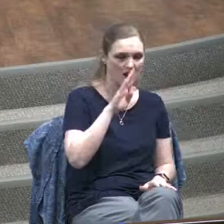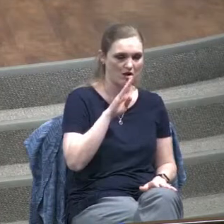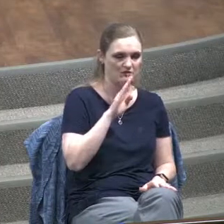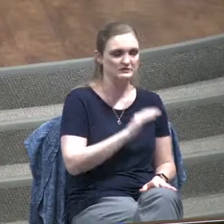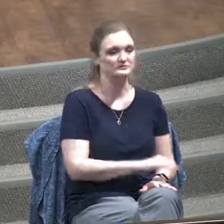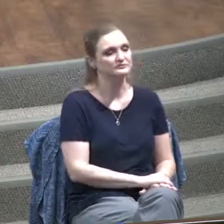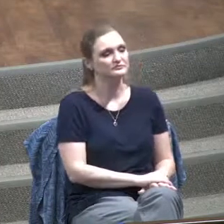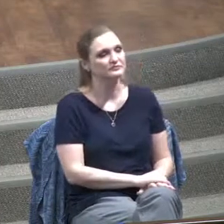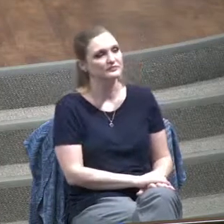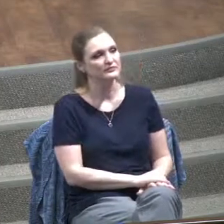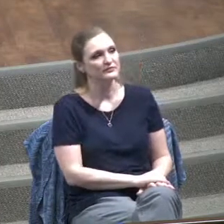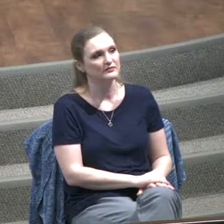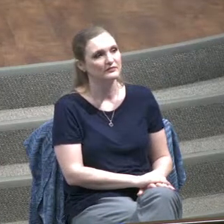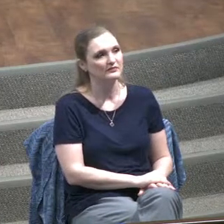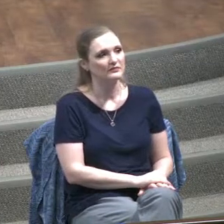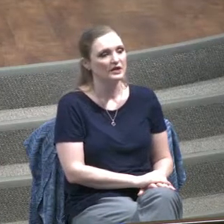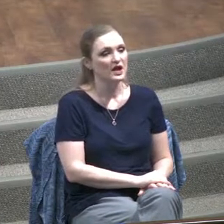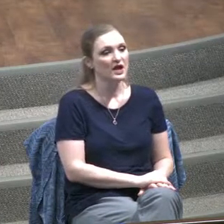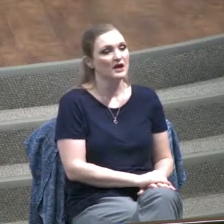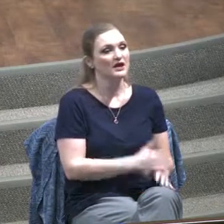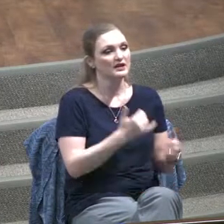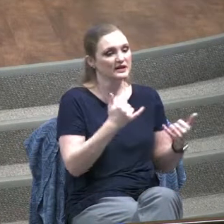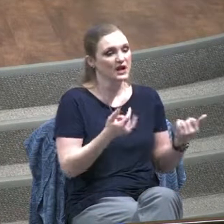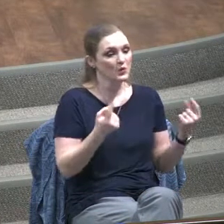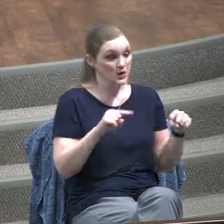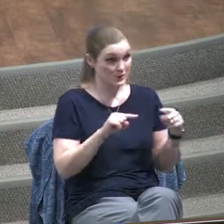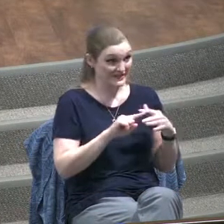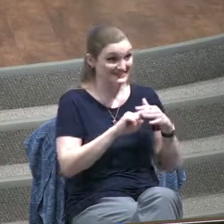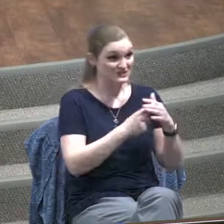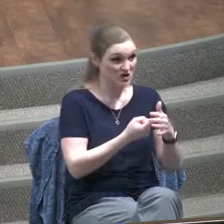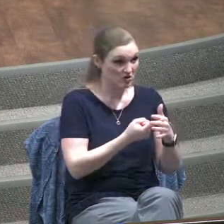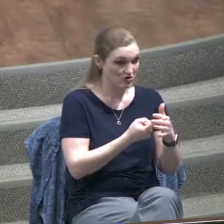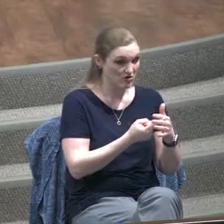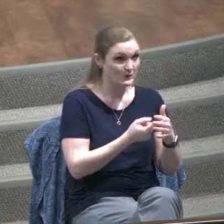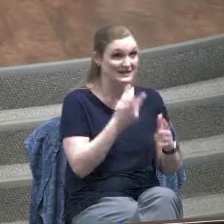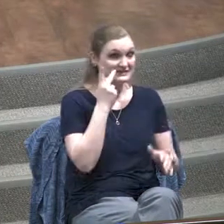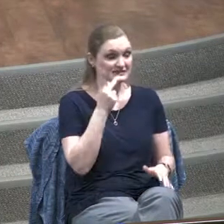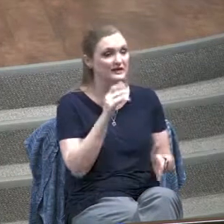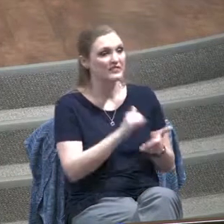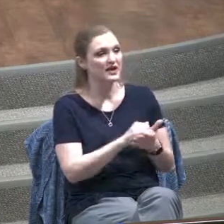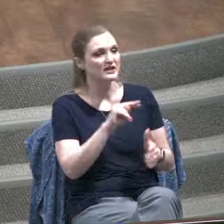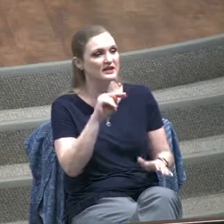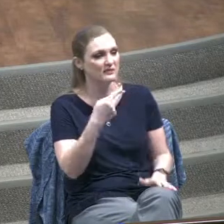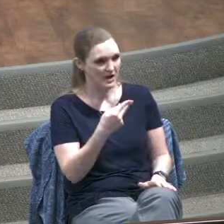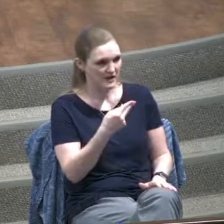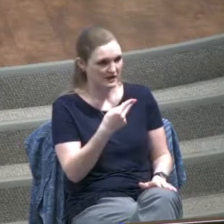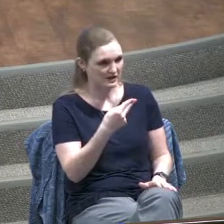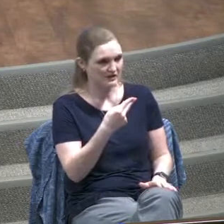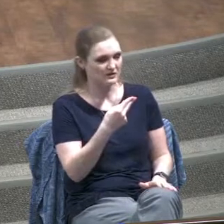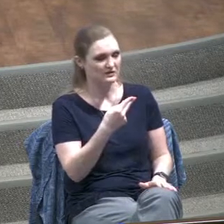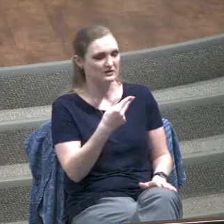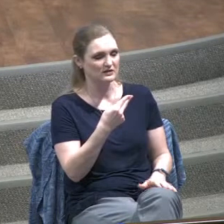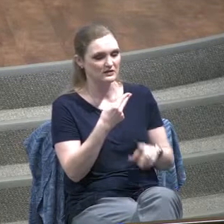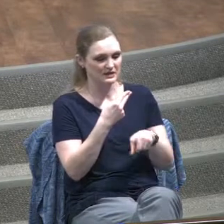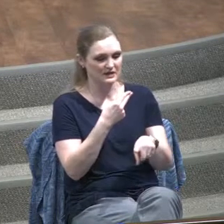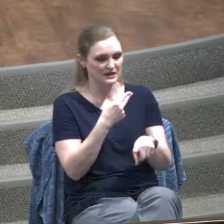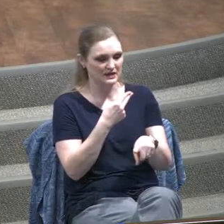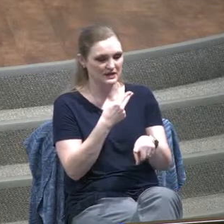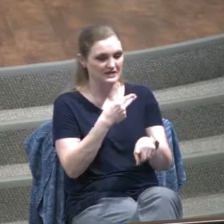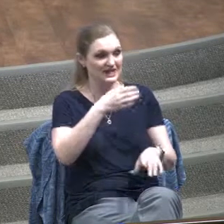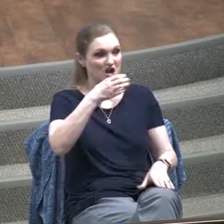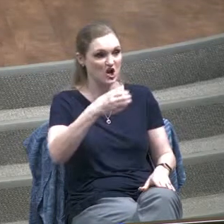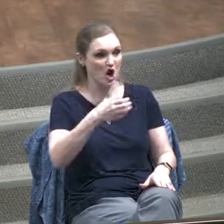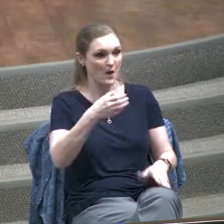Now, when we pick it up here, we see that Nehemiah is a